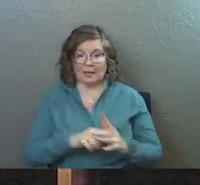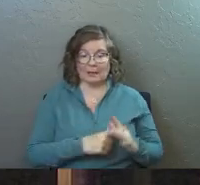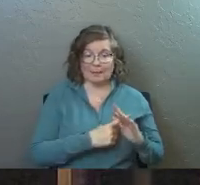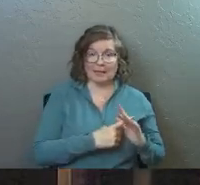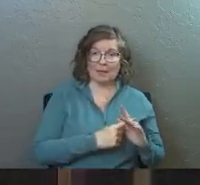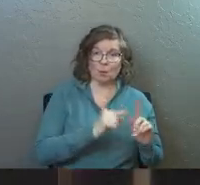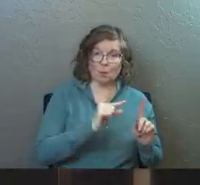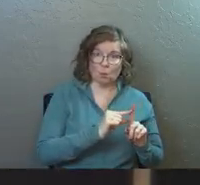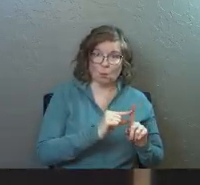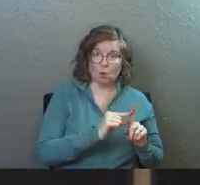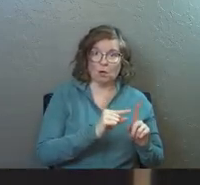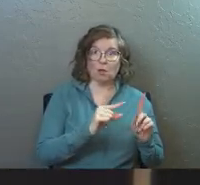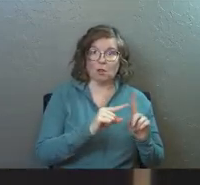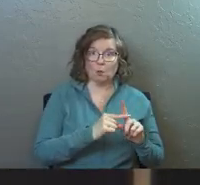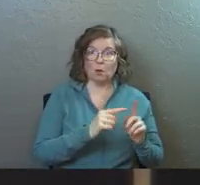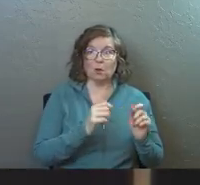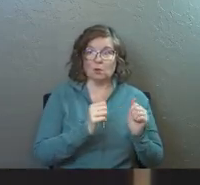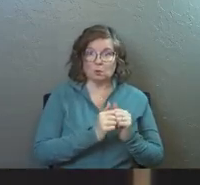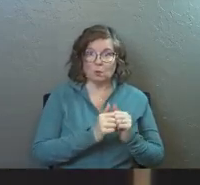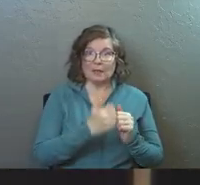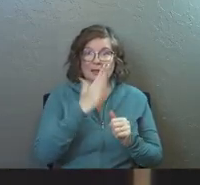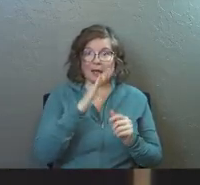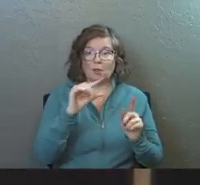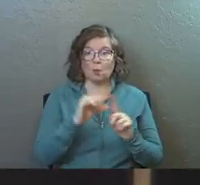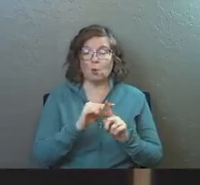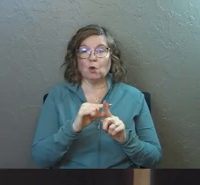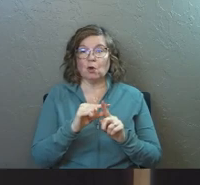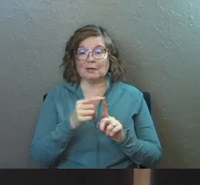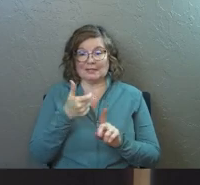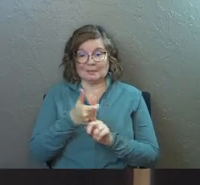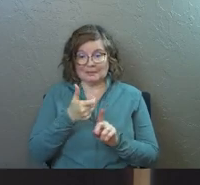and the Word was with God, and the Word was God.